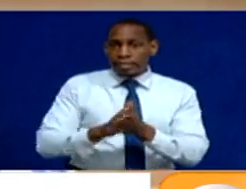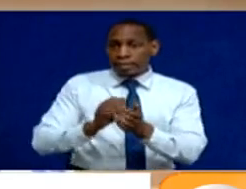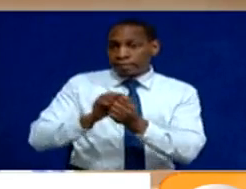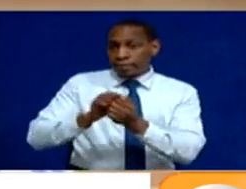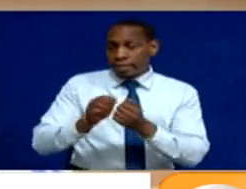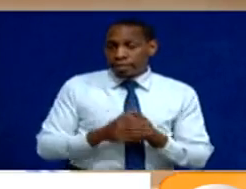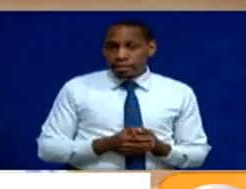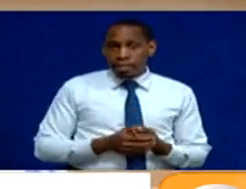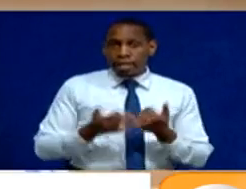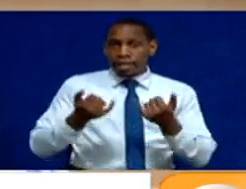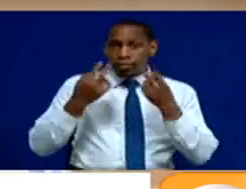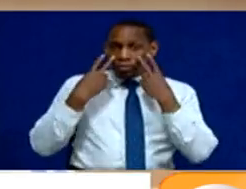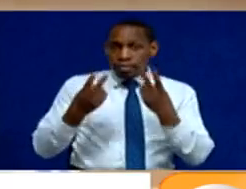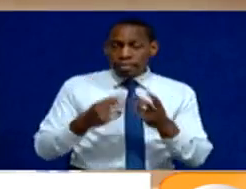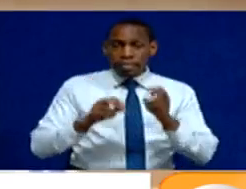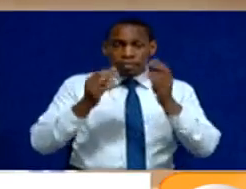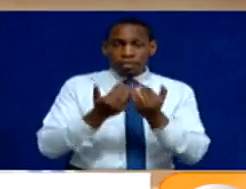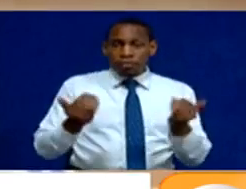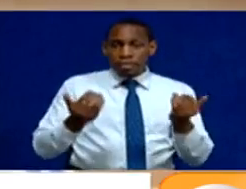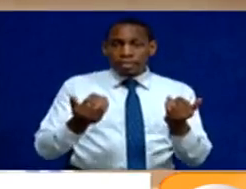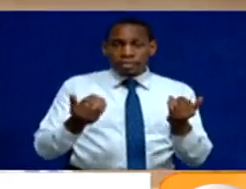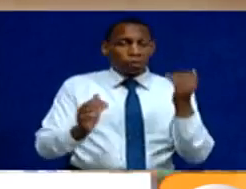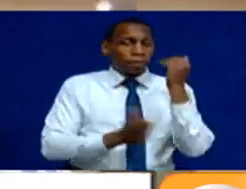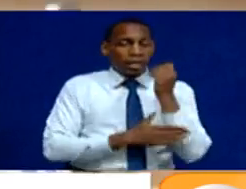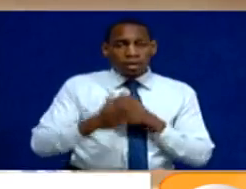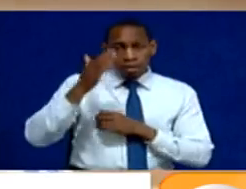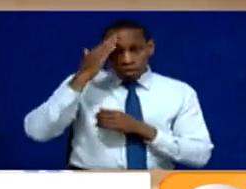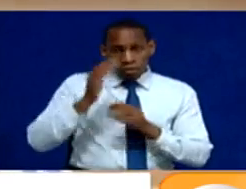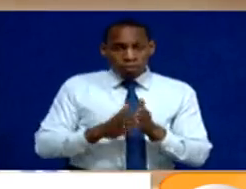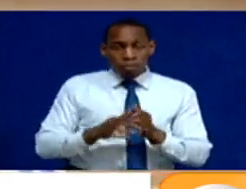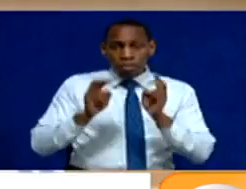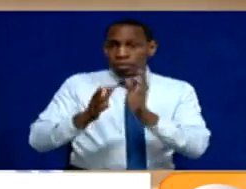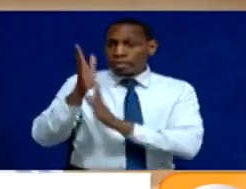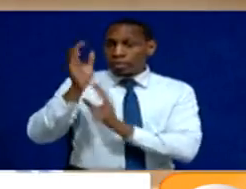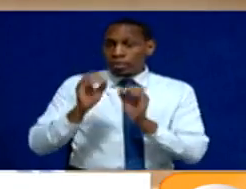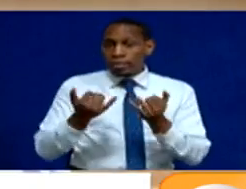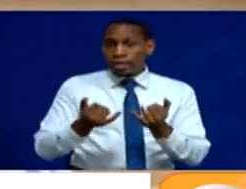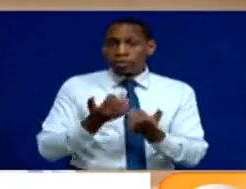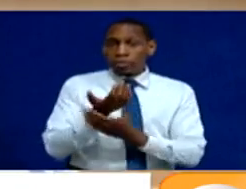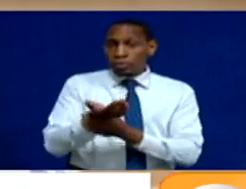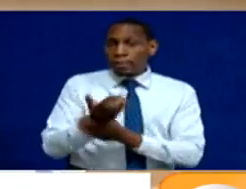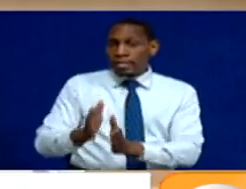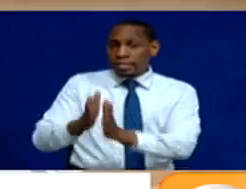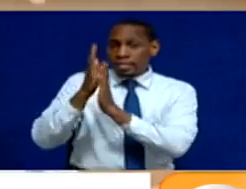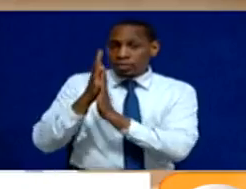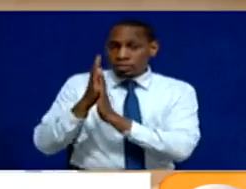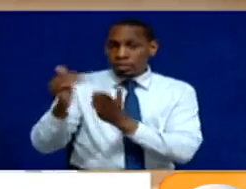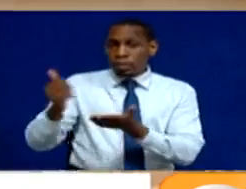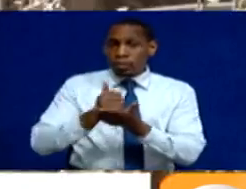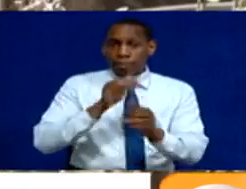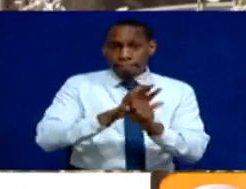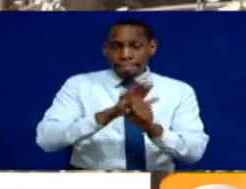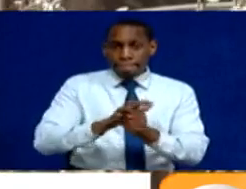juma. Na tunaona mambo ya watoto wetu itaripiga. Hatujui usalama itakana namna gani. So tunaomba security ikuwakuje kwa